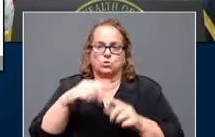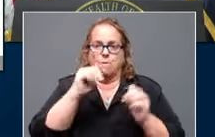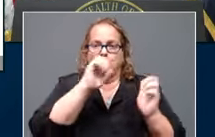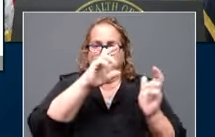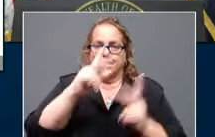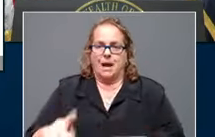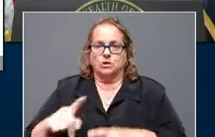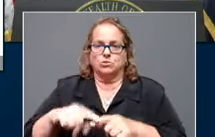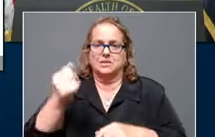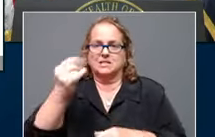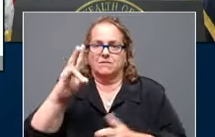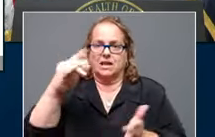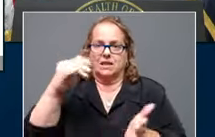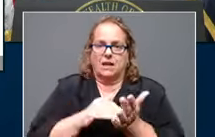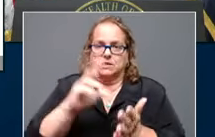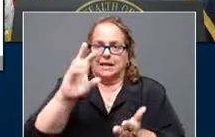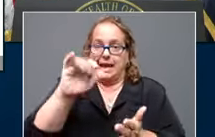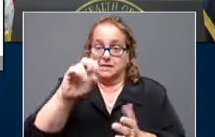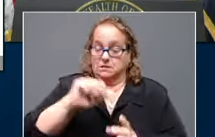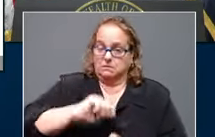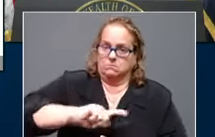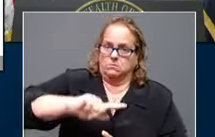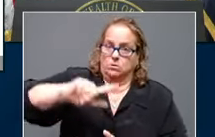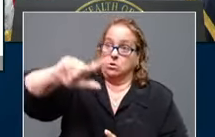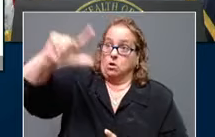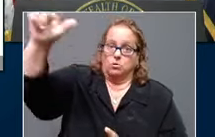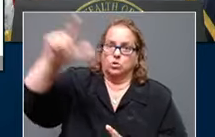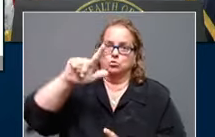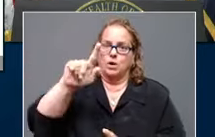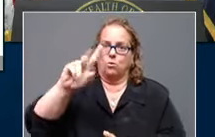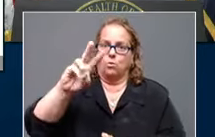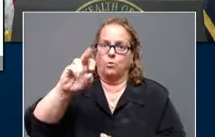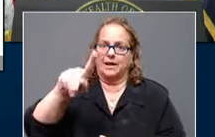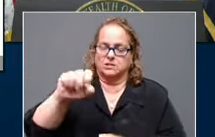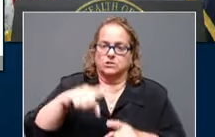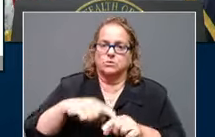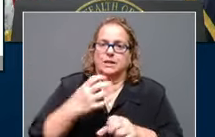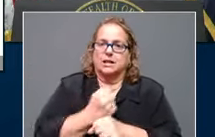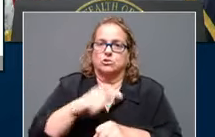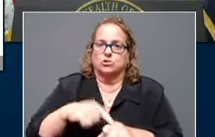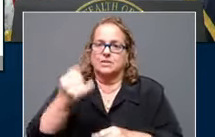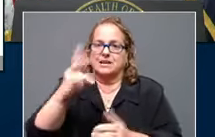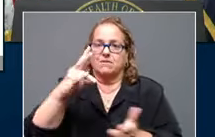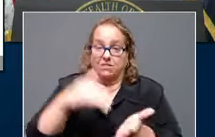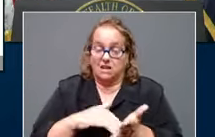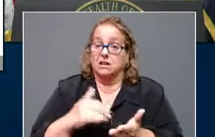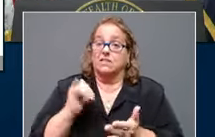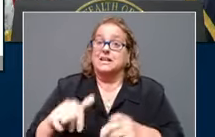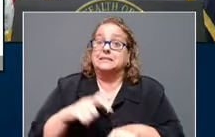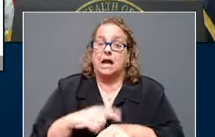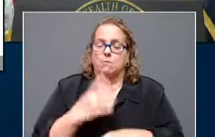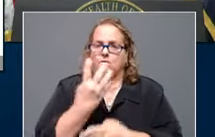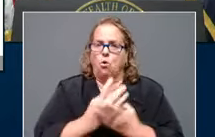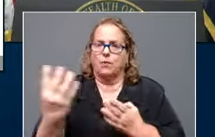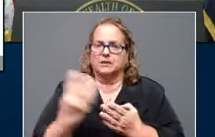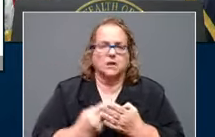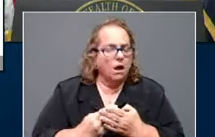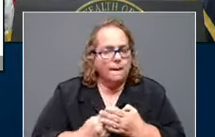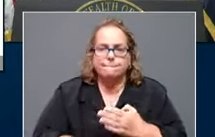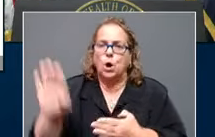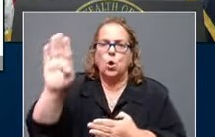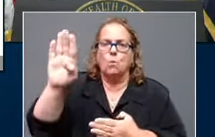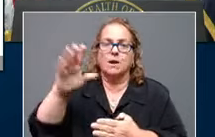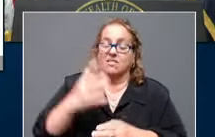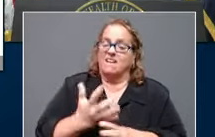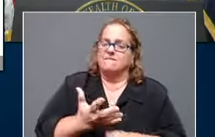pretty looking map to a horribly inflamed, dreadful map. 108 red counties out of 120 today.